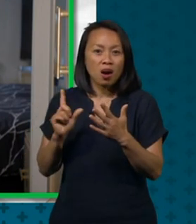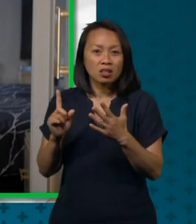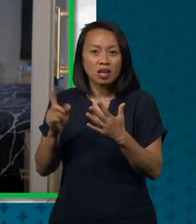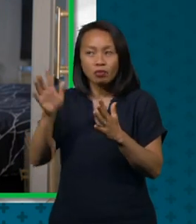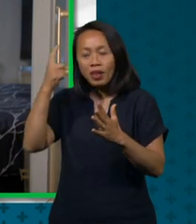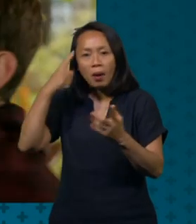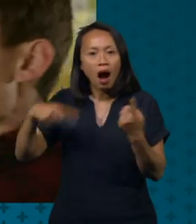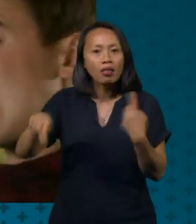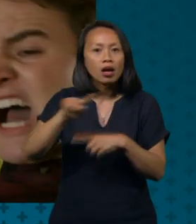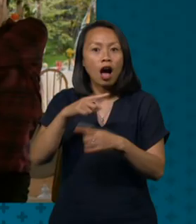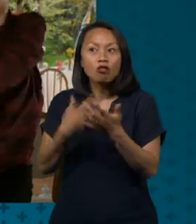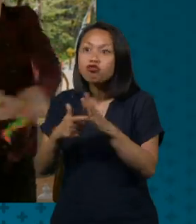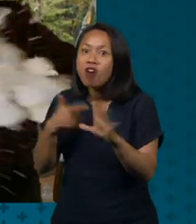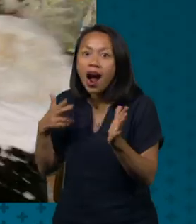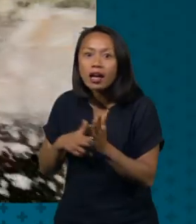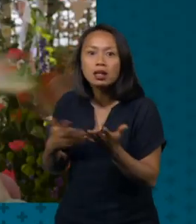exactly deserve it.